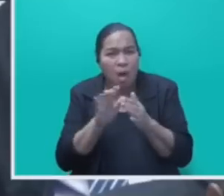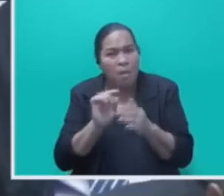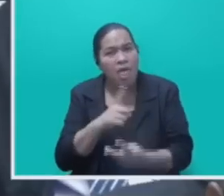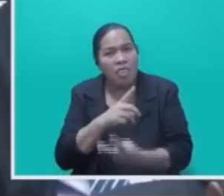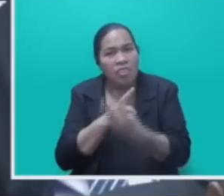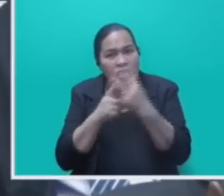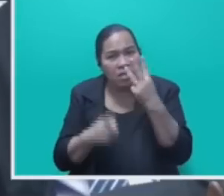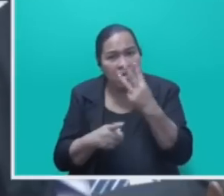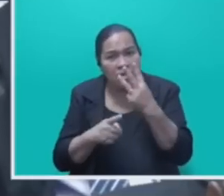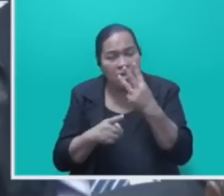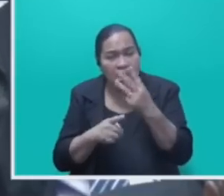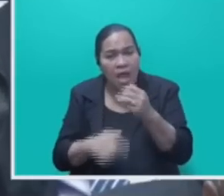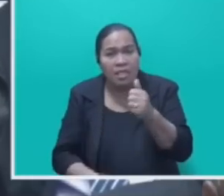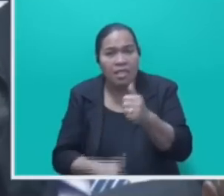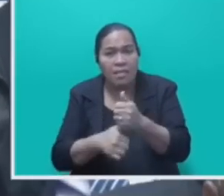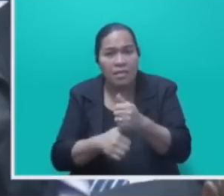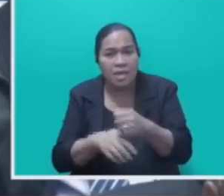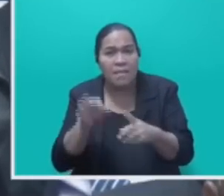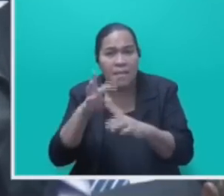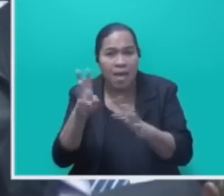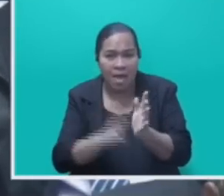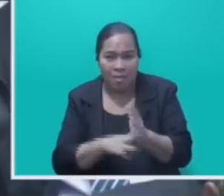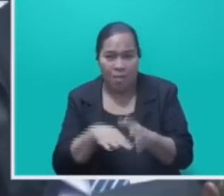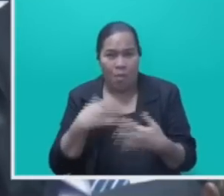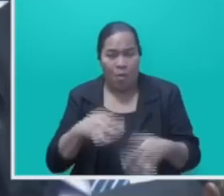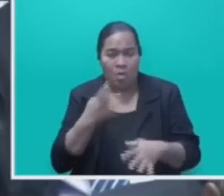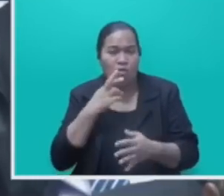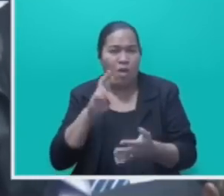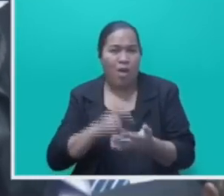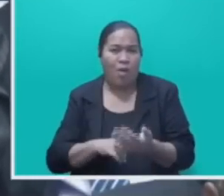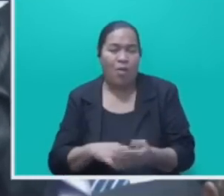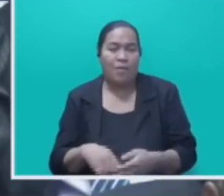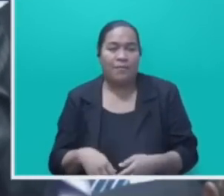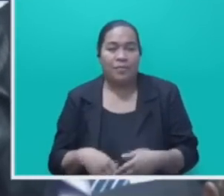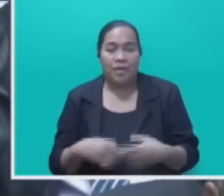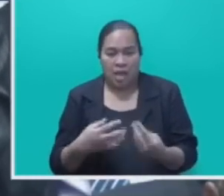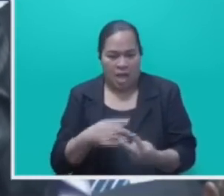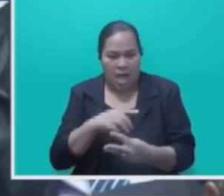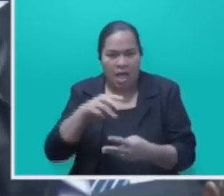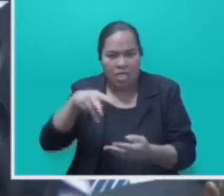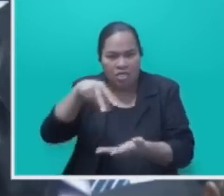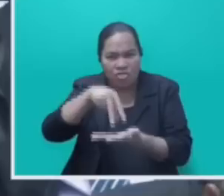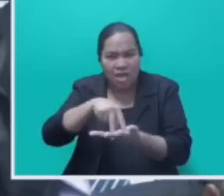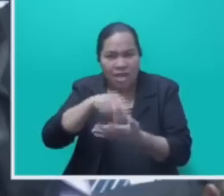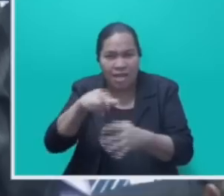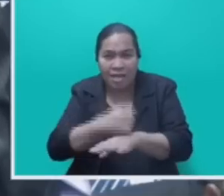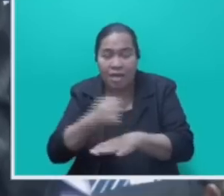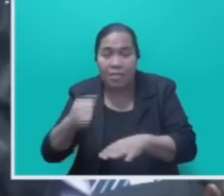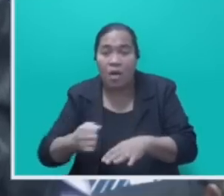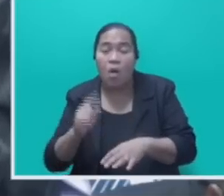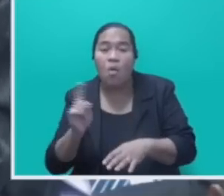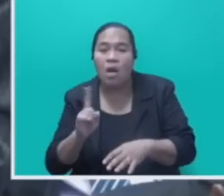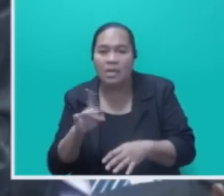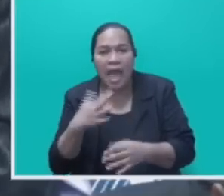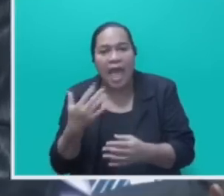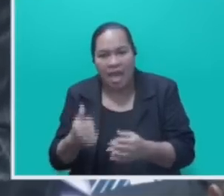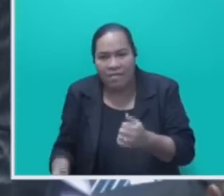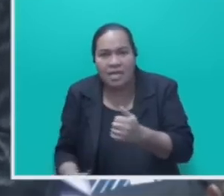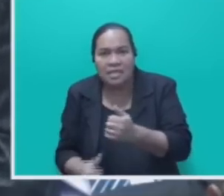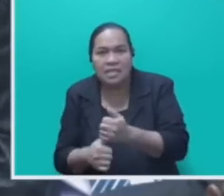And of course, Mr. Speaker, every single member of the three uneven-legged stool government is a minister or an assistant